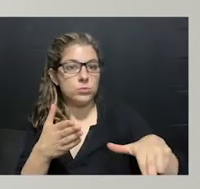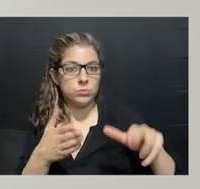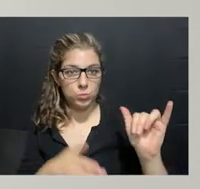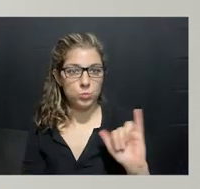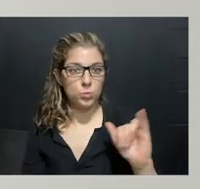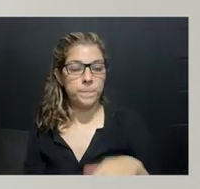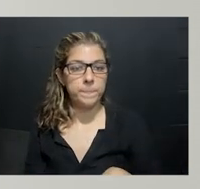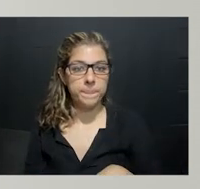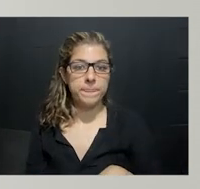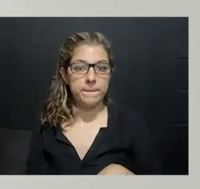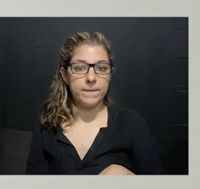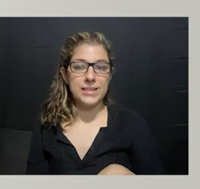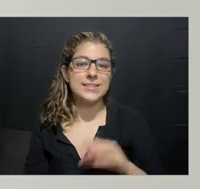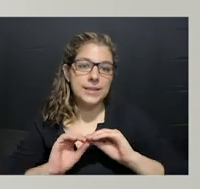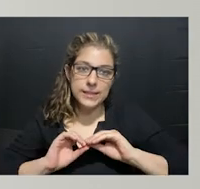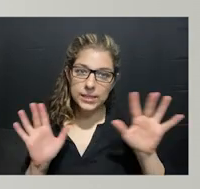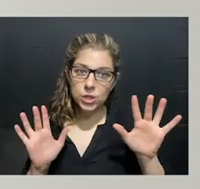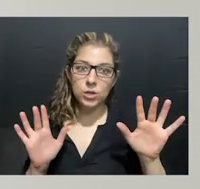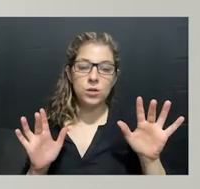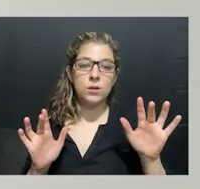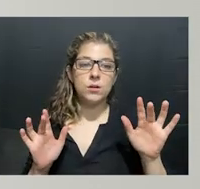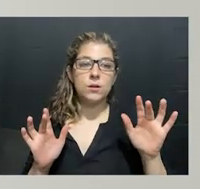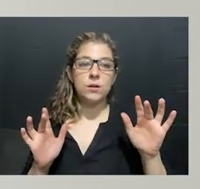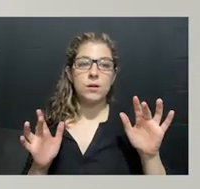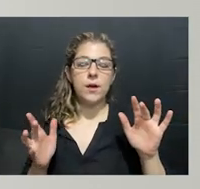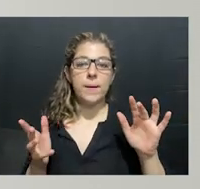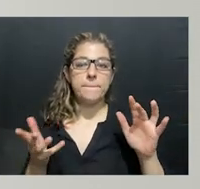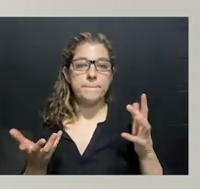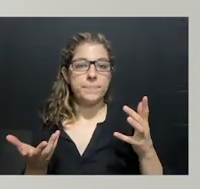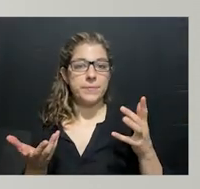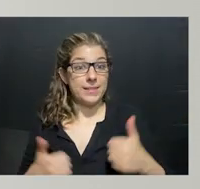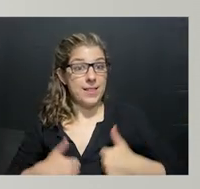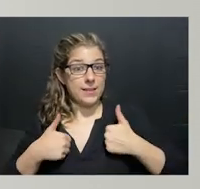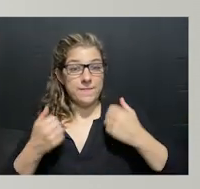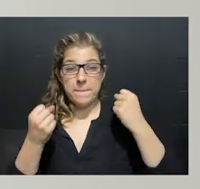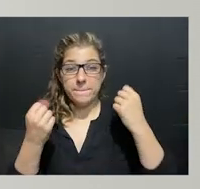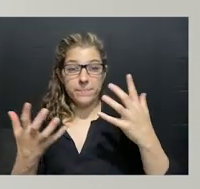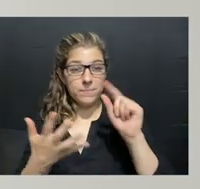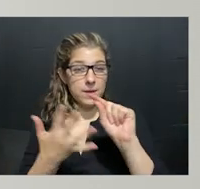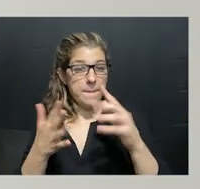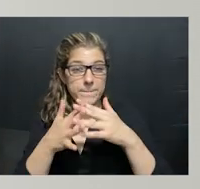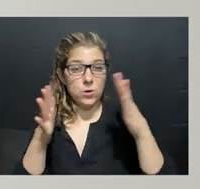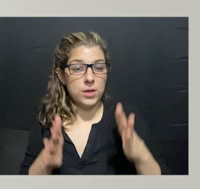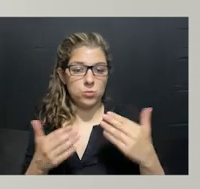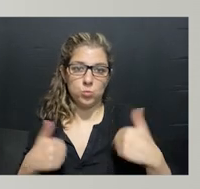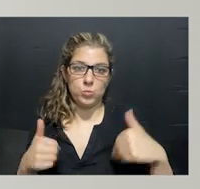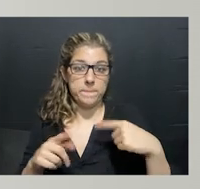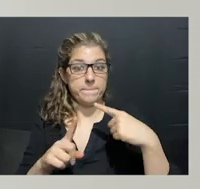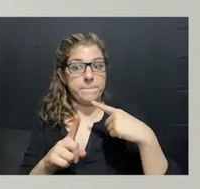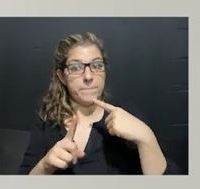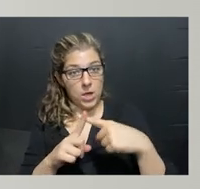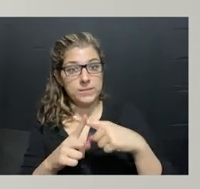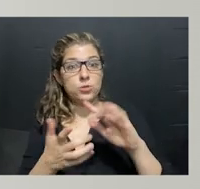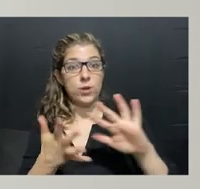as well. It's abundantly clear that the lives of millions of Americans have been